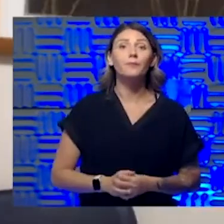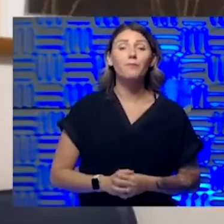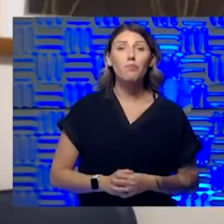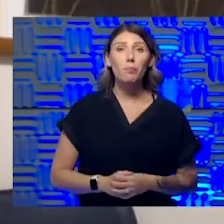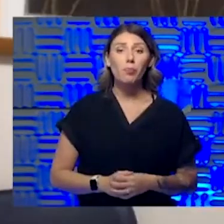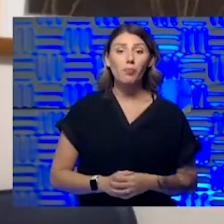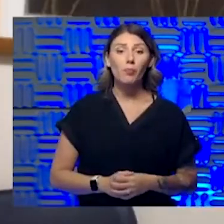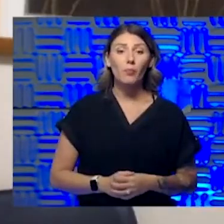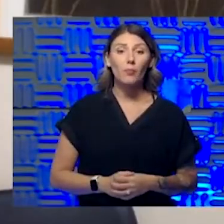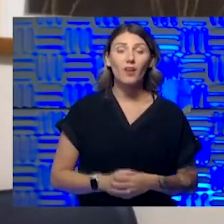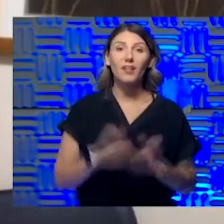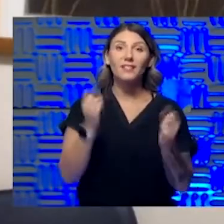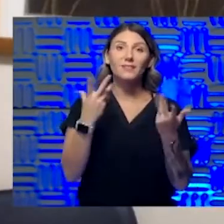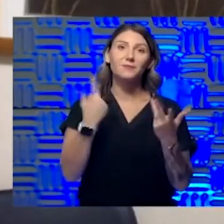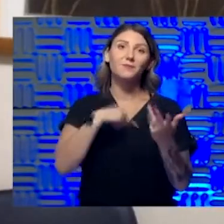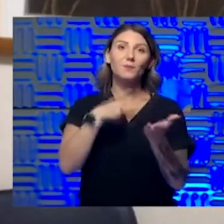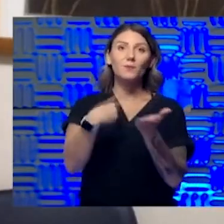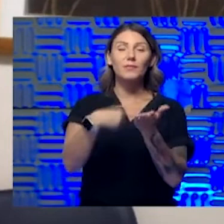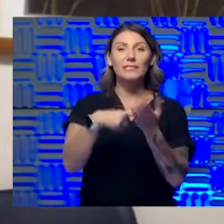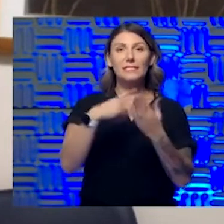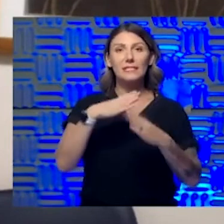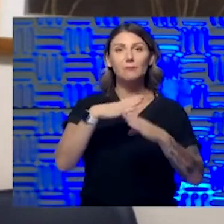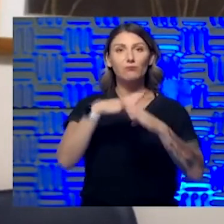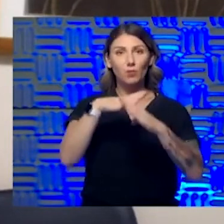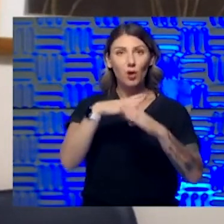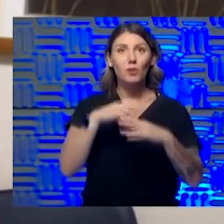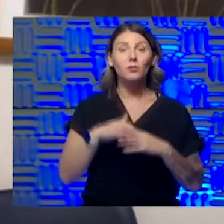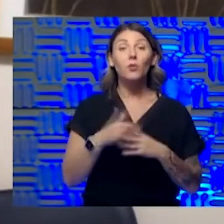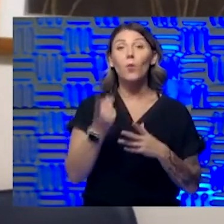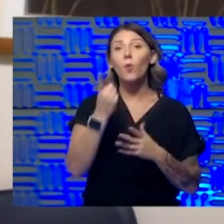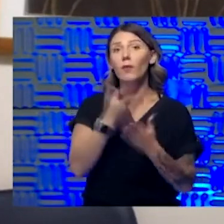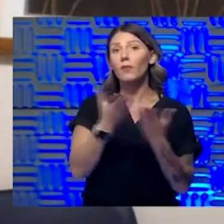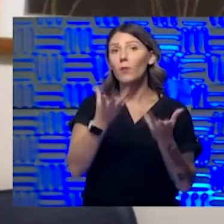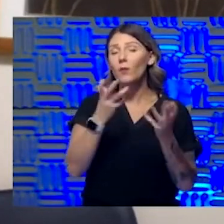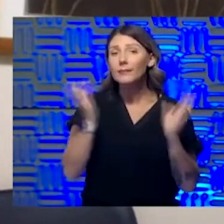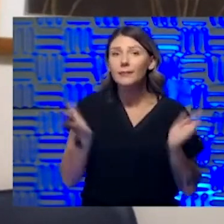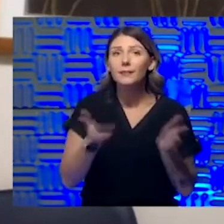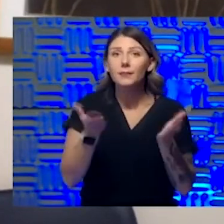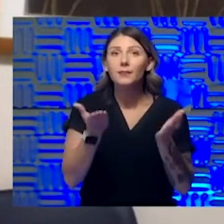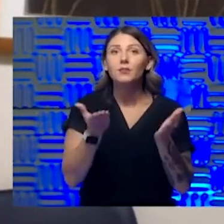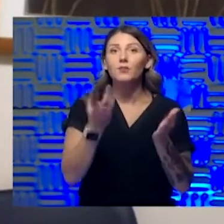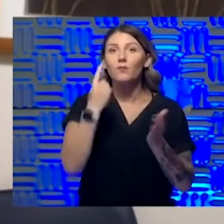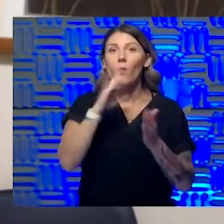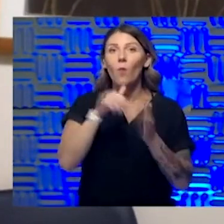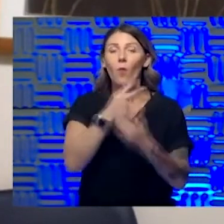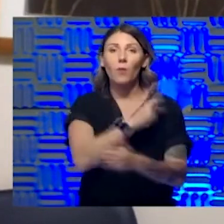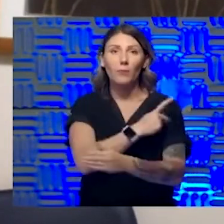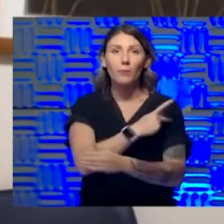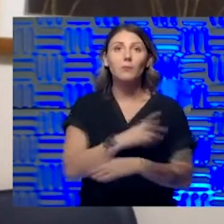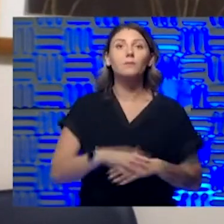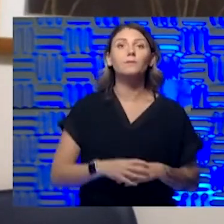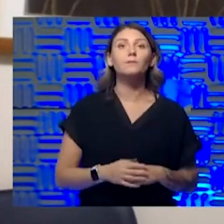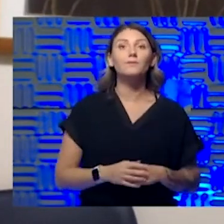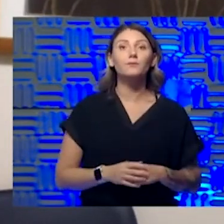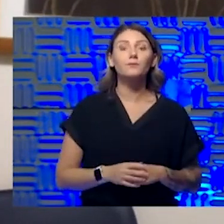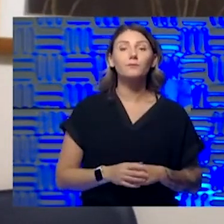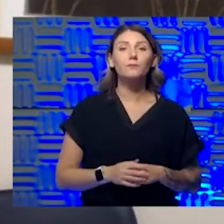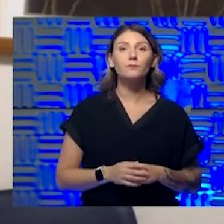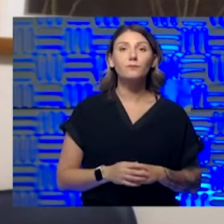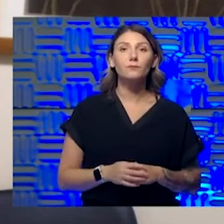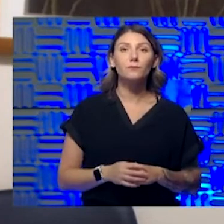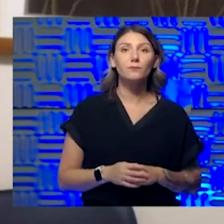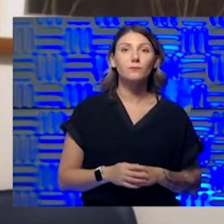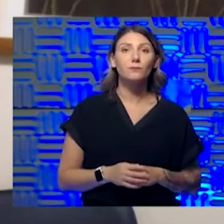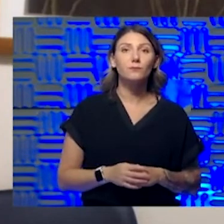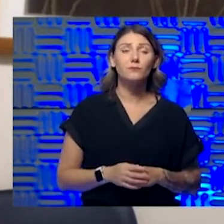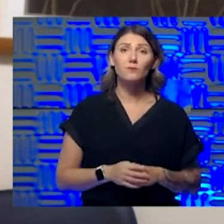As much as we've talked about the precautions, the one things that I would like to really encourage patients is we have found a